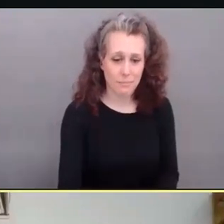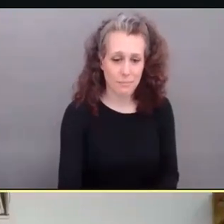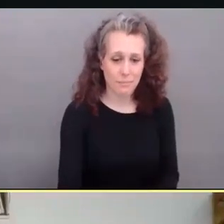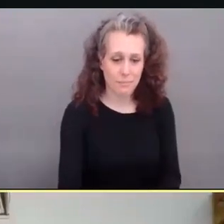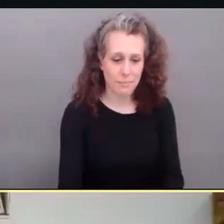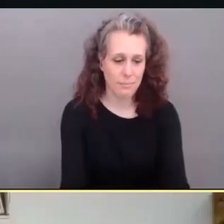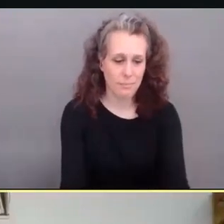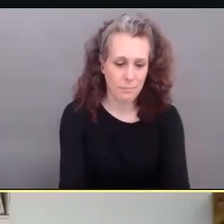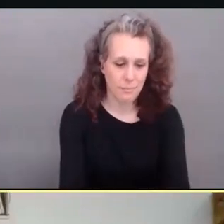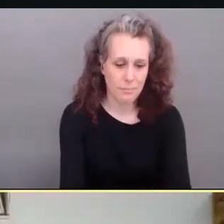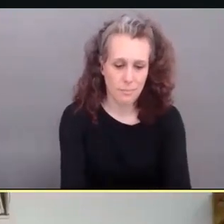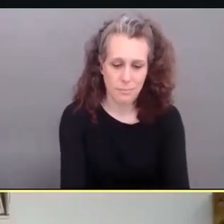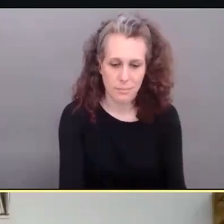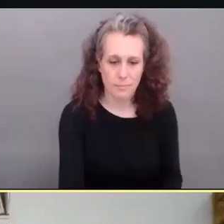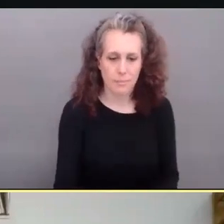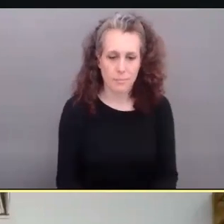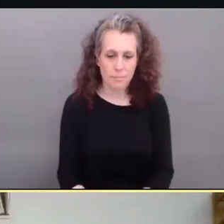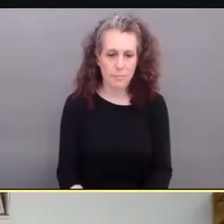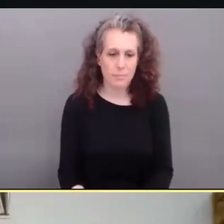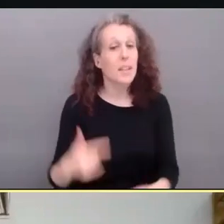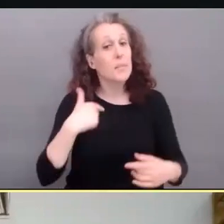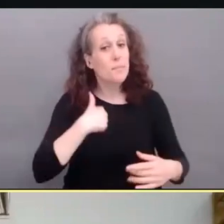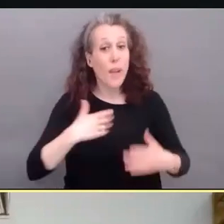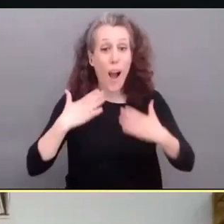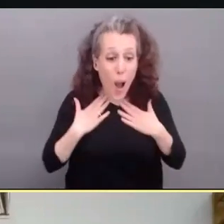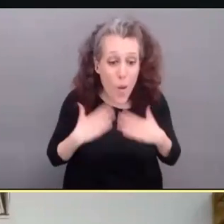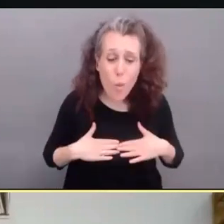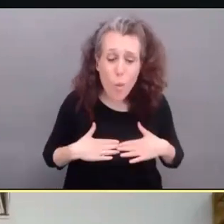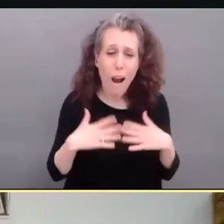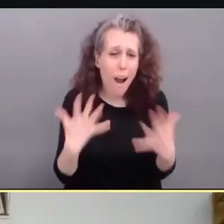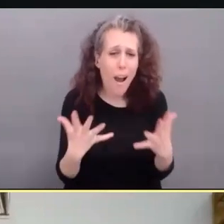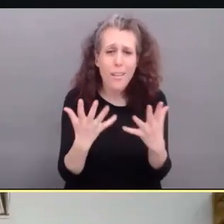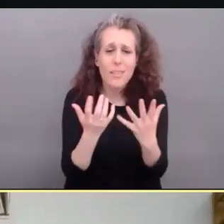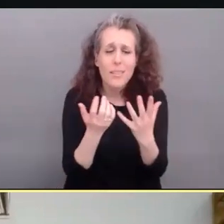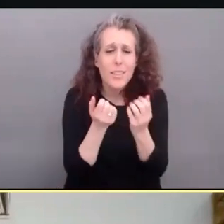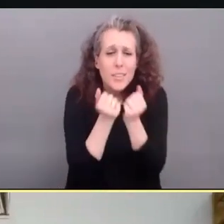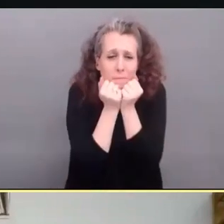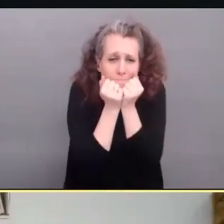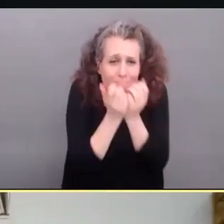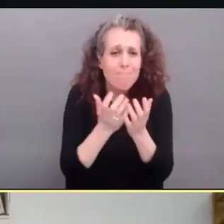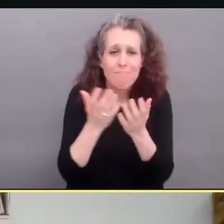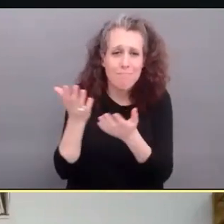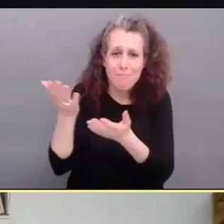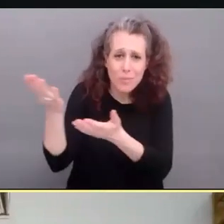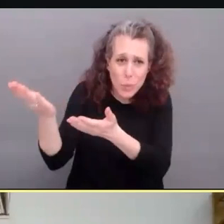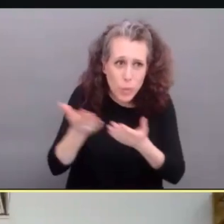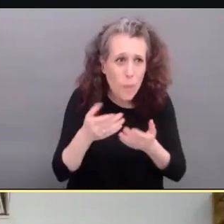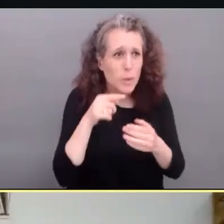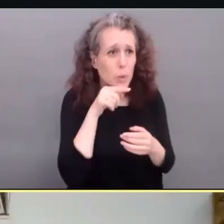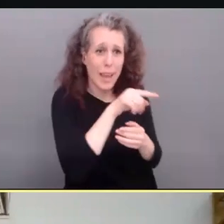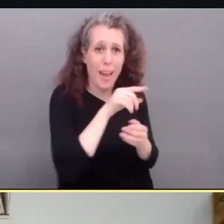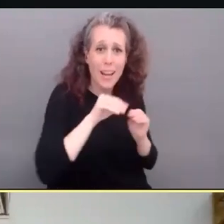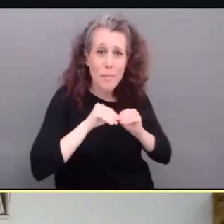So I would like to just give a very warm welcome to this standard, to the publication of it, and to the